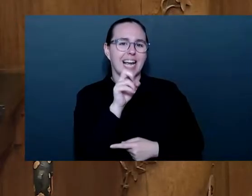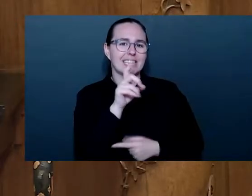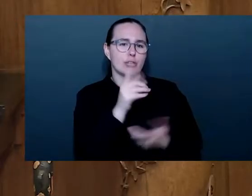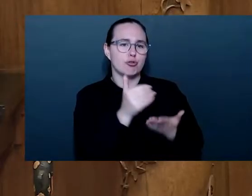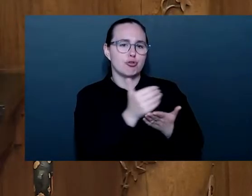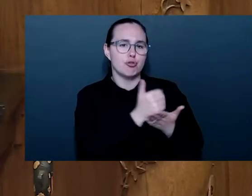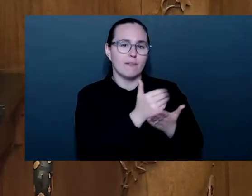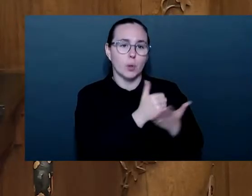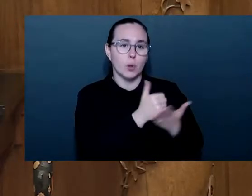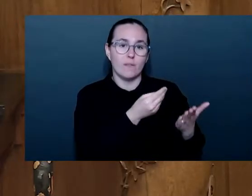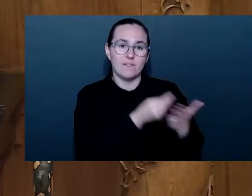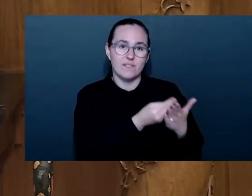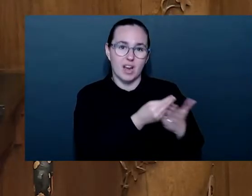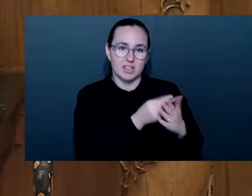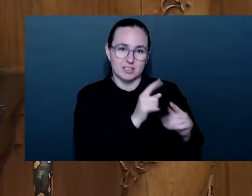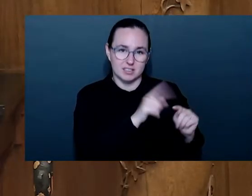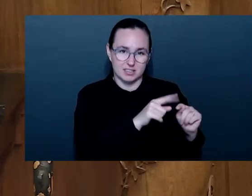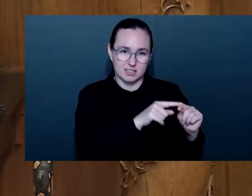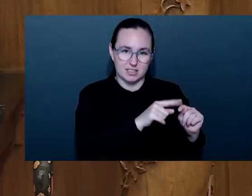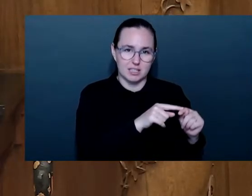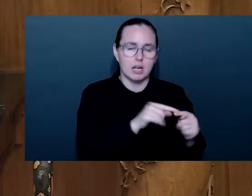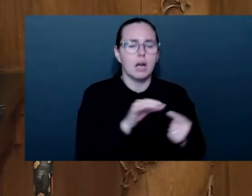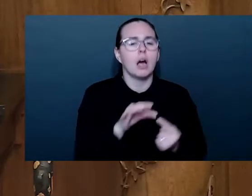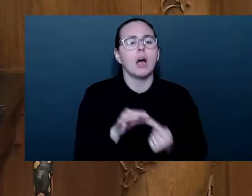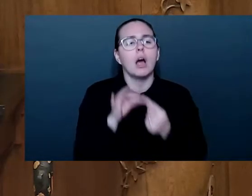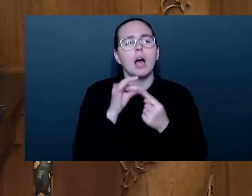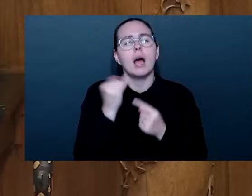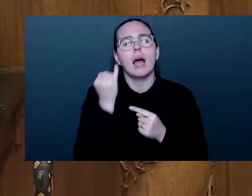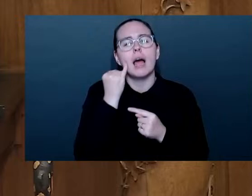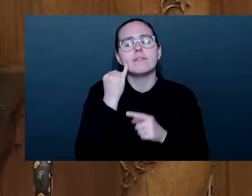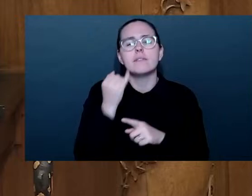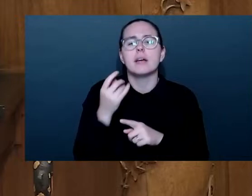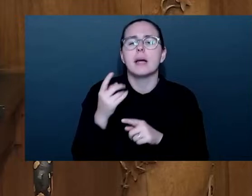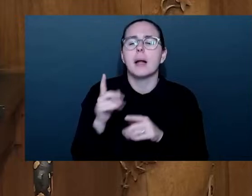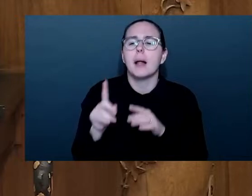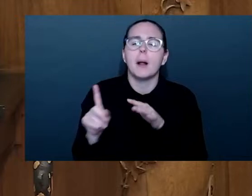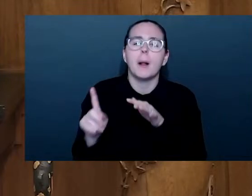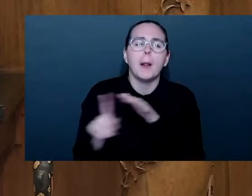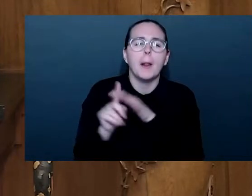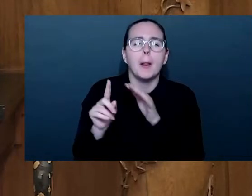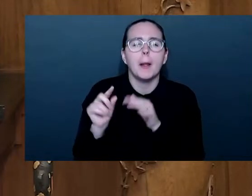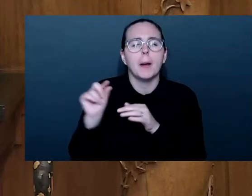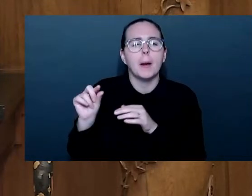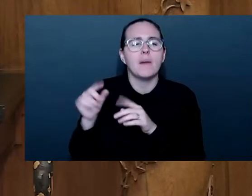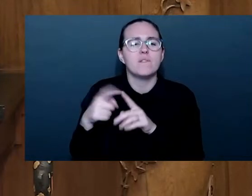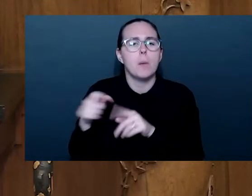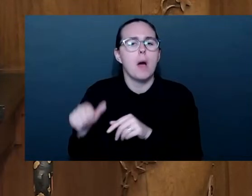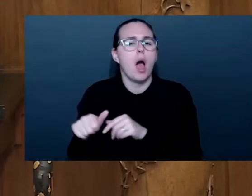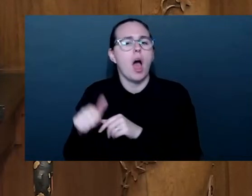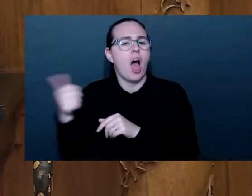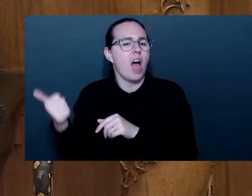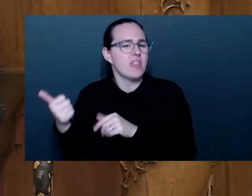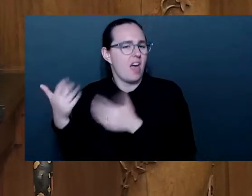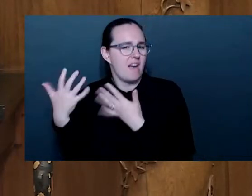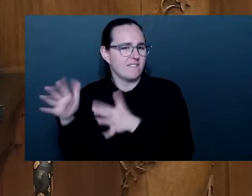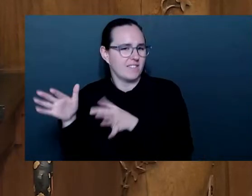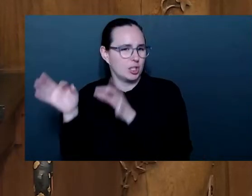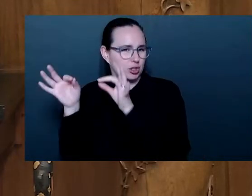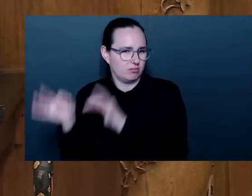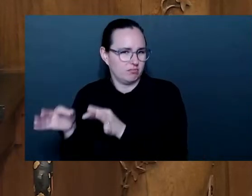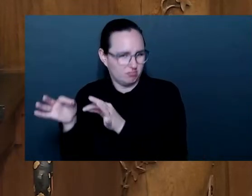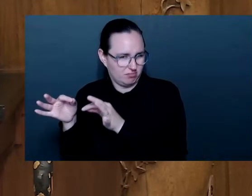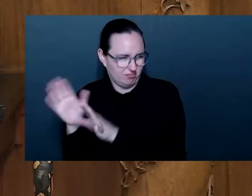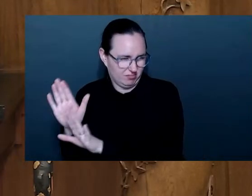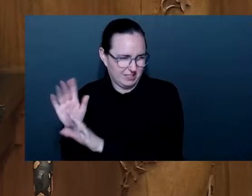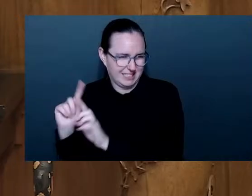appropriation. When deciding whether a private member's bill introduces a new and distinct charge, the Chair will